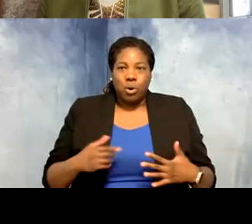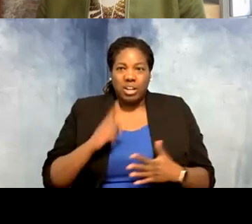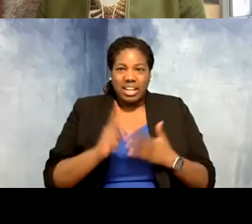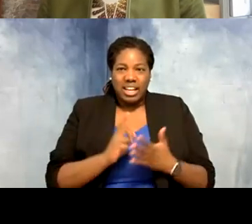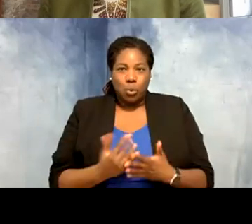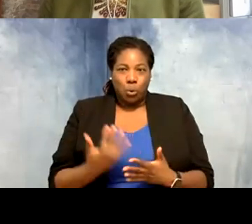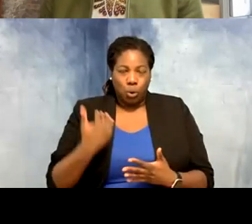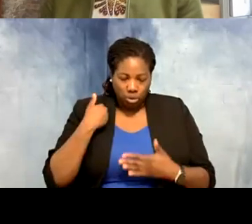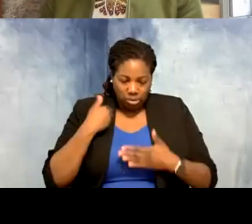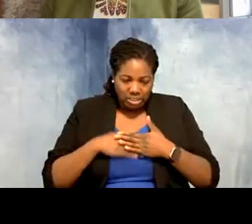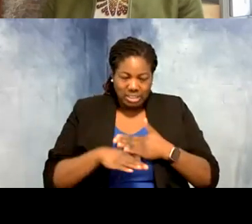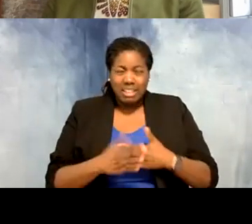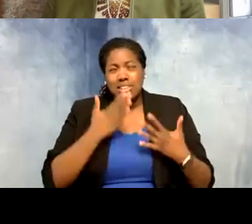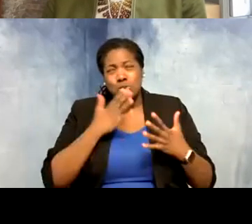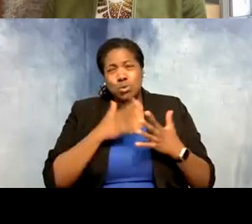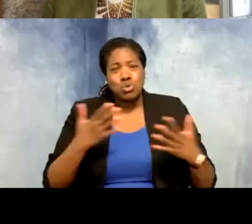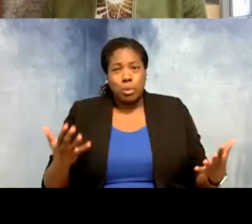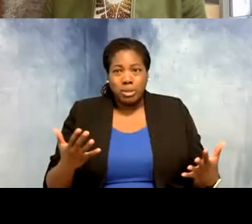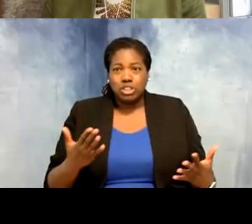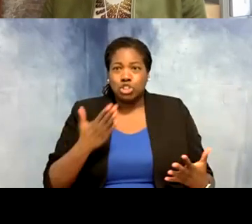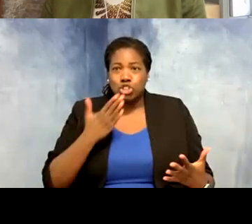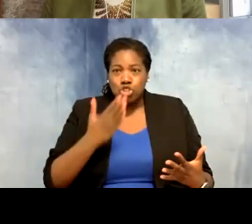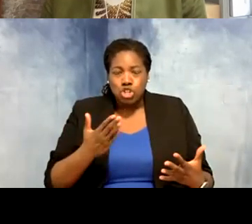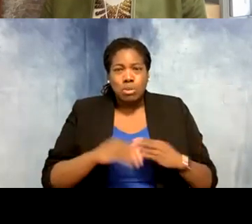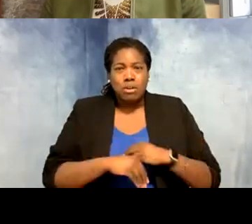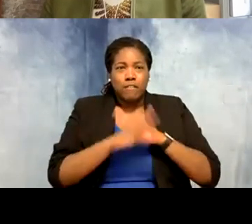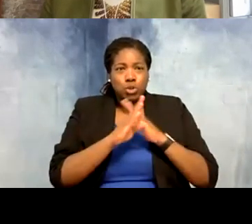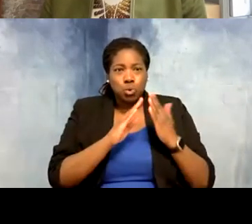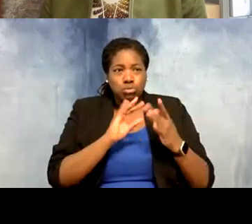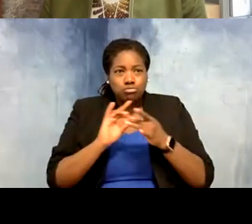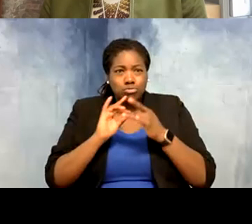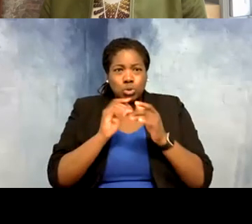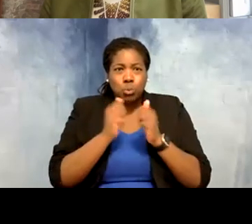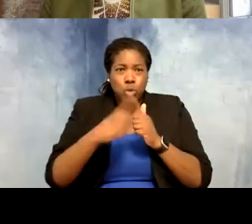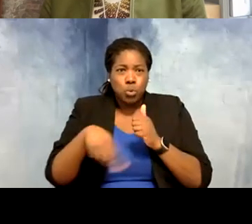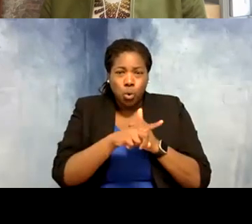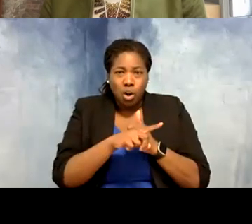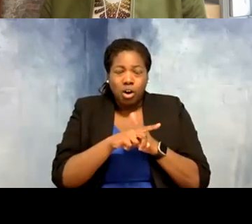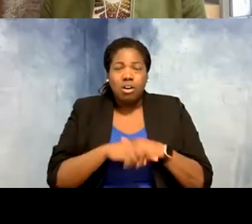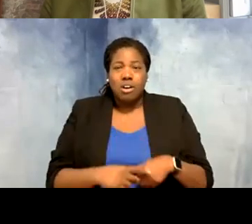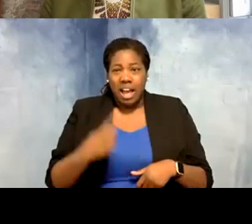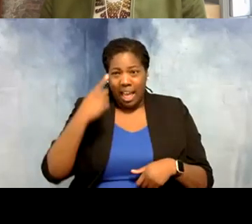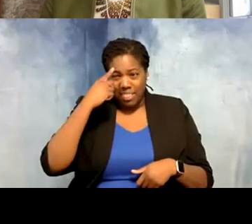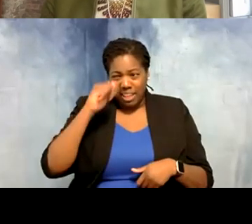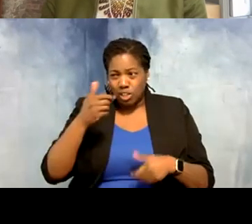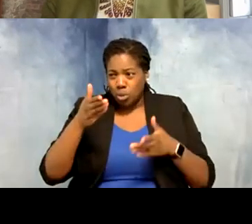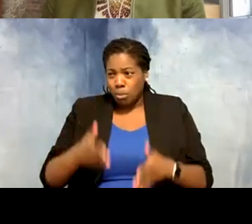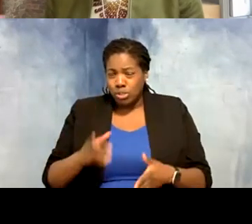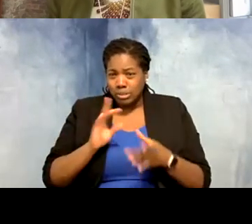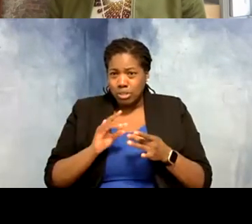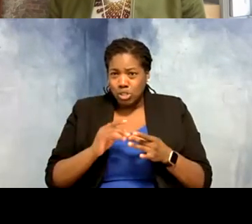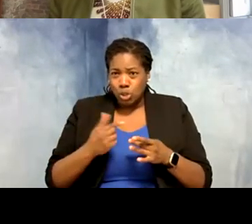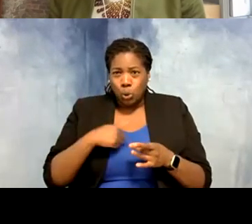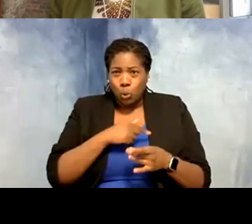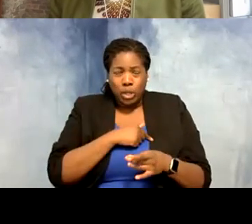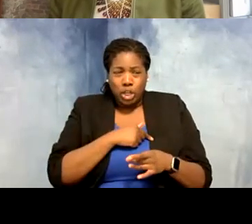ago coming in here. So thank you so much. It's so good to be in virtual community with all of you. And I think that someone else said this too, that we're